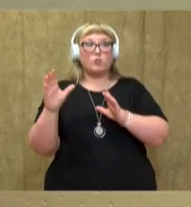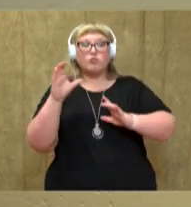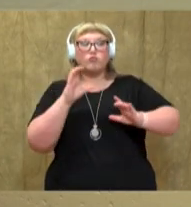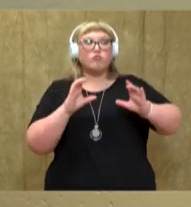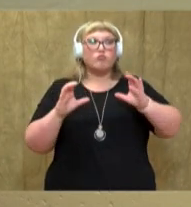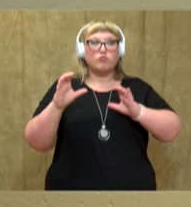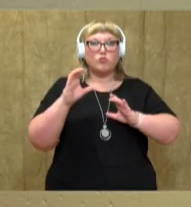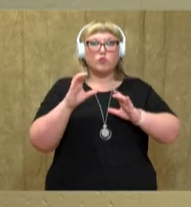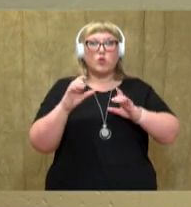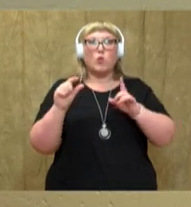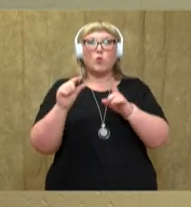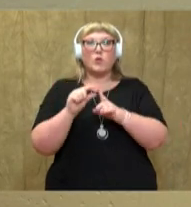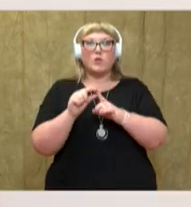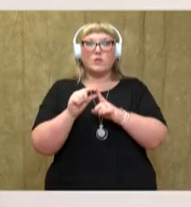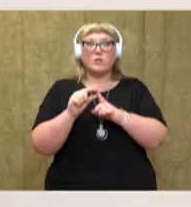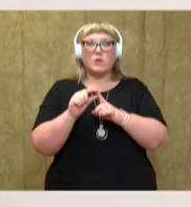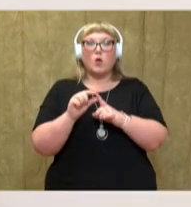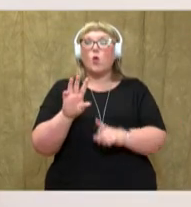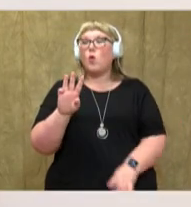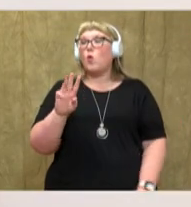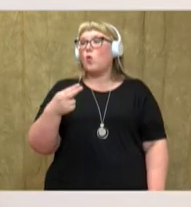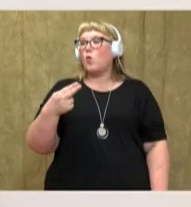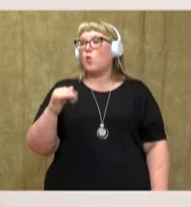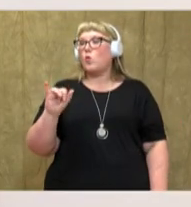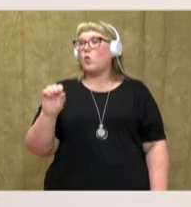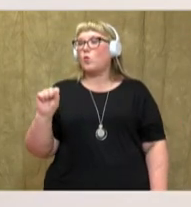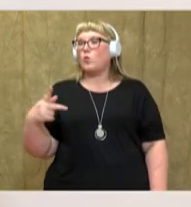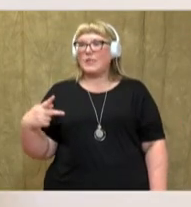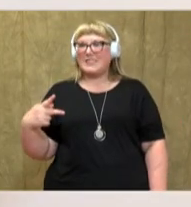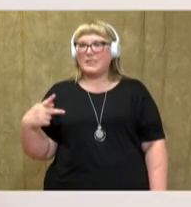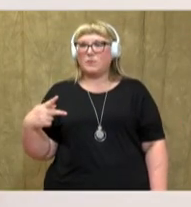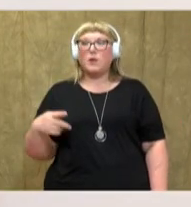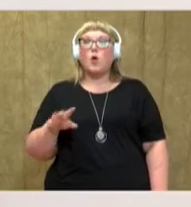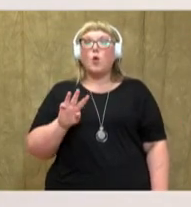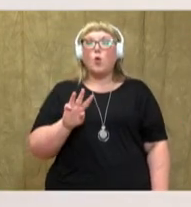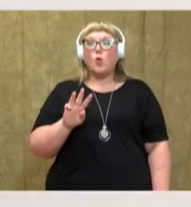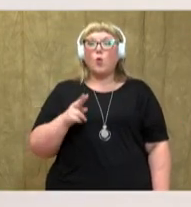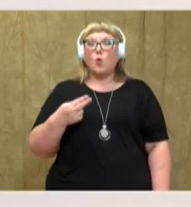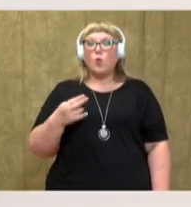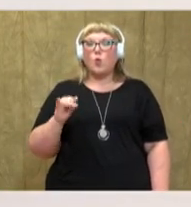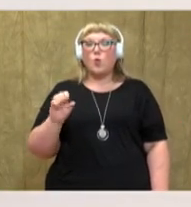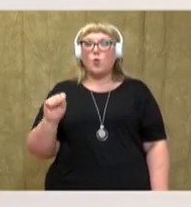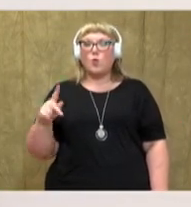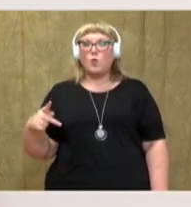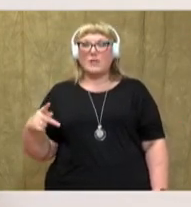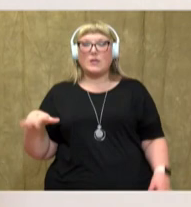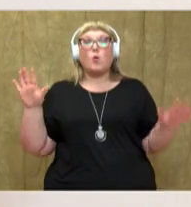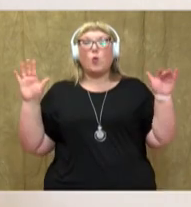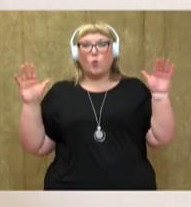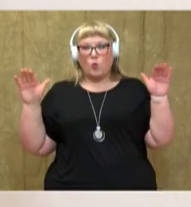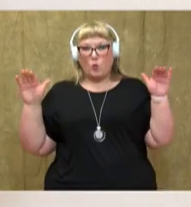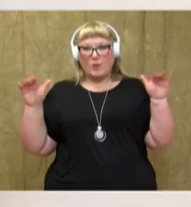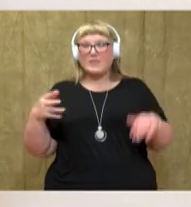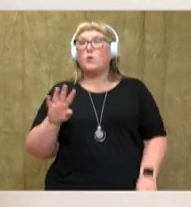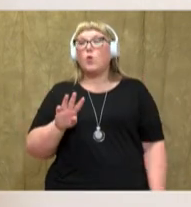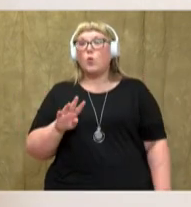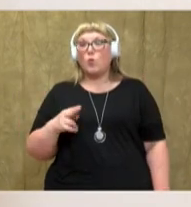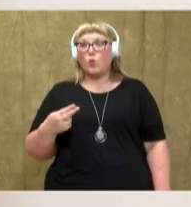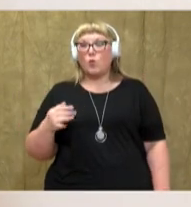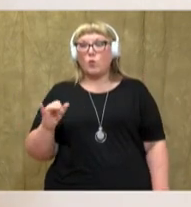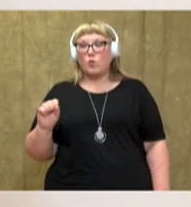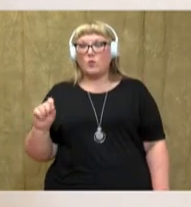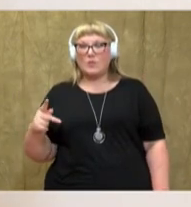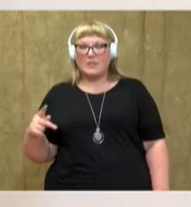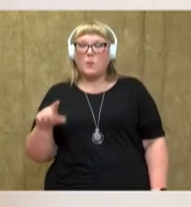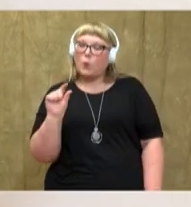card is the word wisp. Wisp. Say the word. Very good. Say all the sounds you hear in the